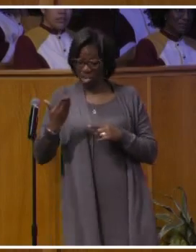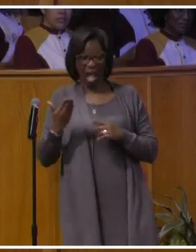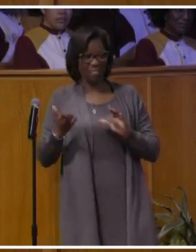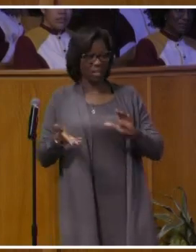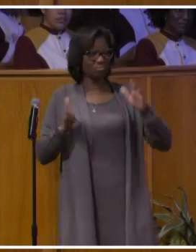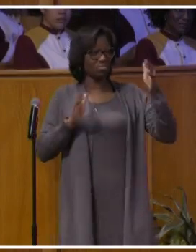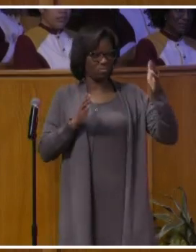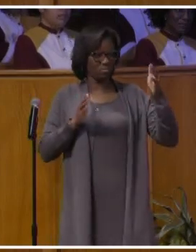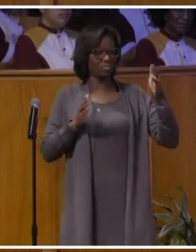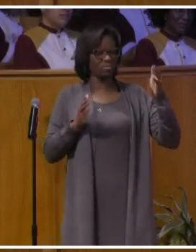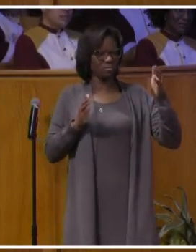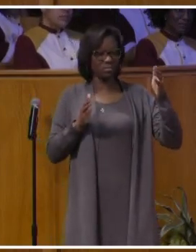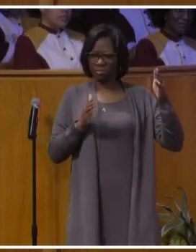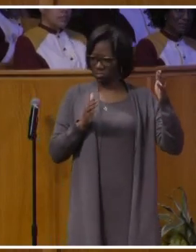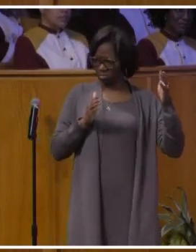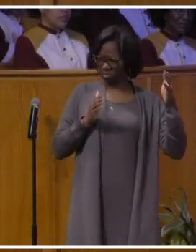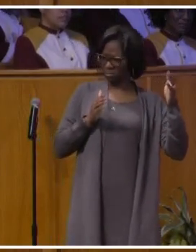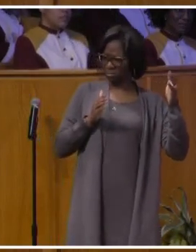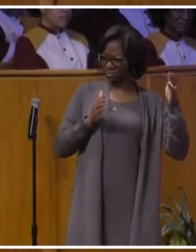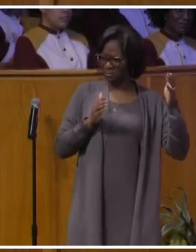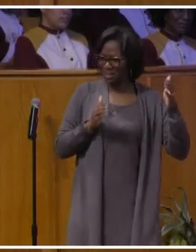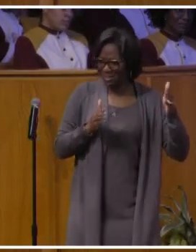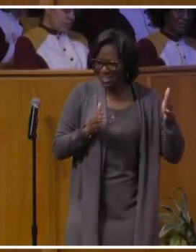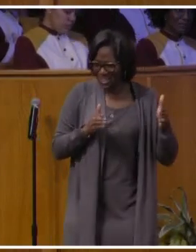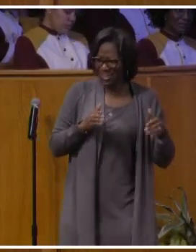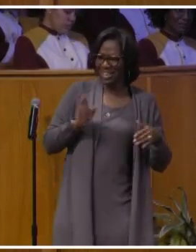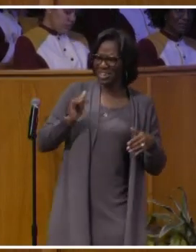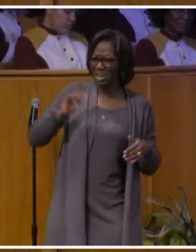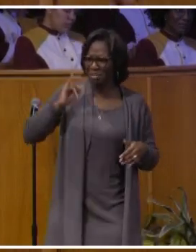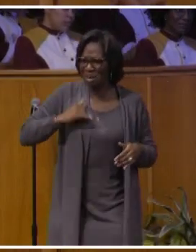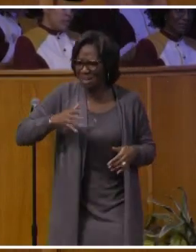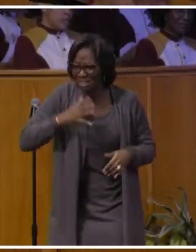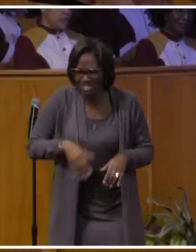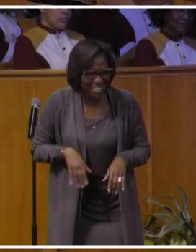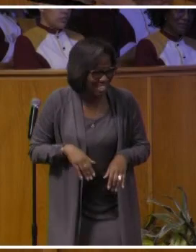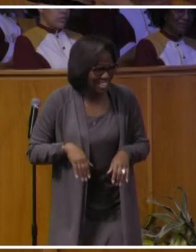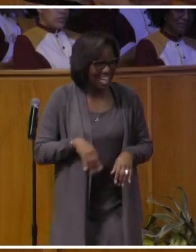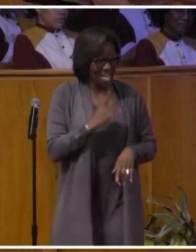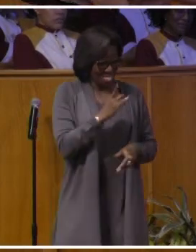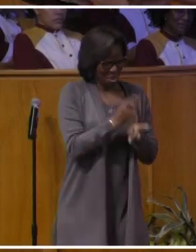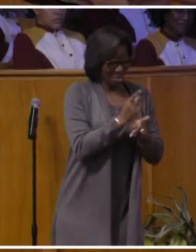crazy. And the minute you get them right, the second one want to act a fool.